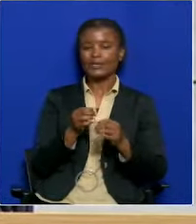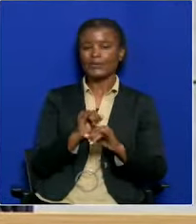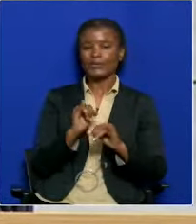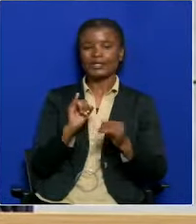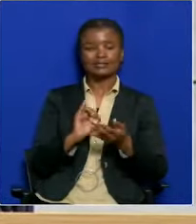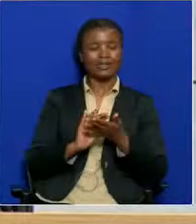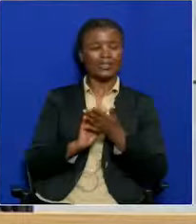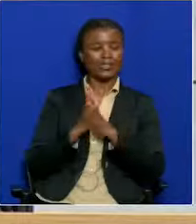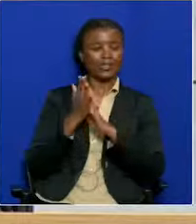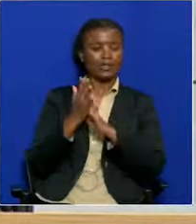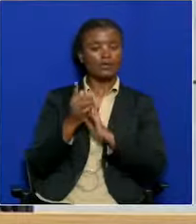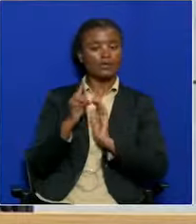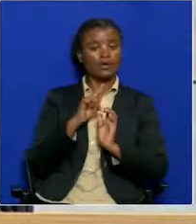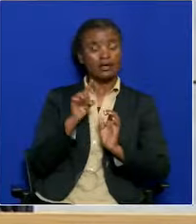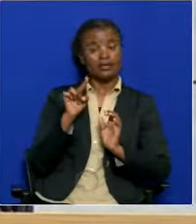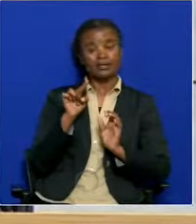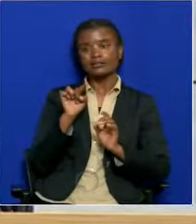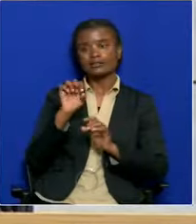SAPS because of